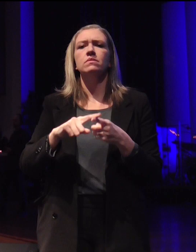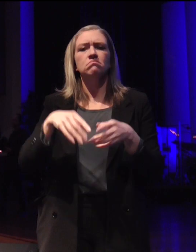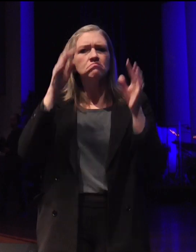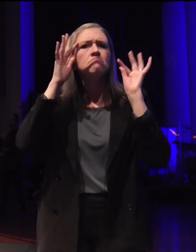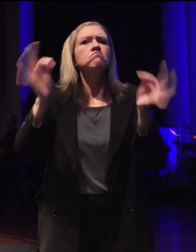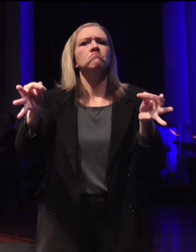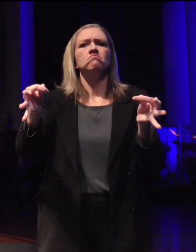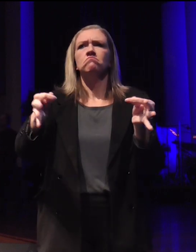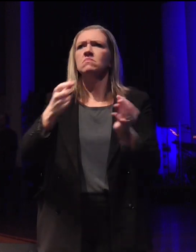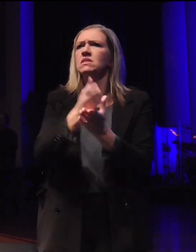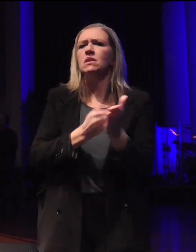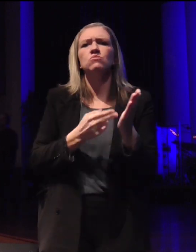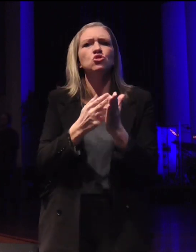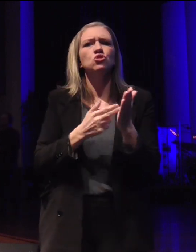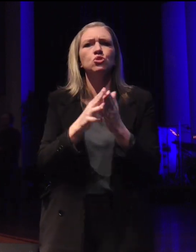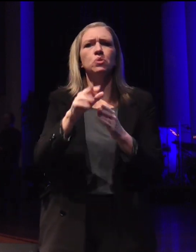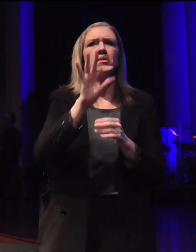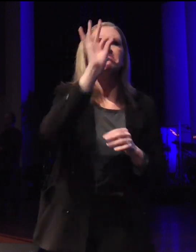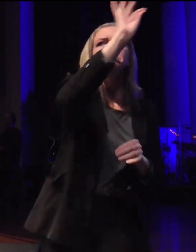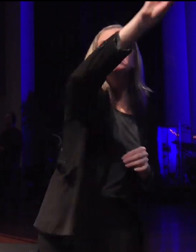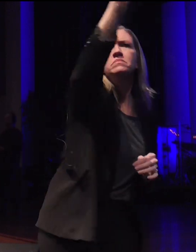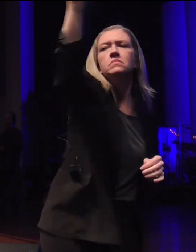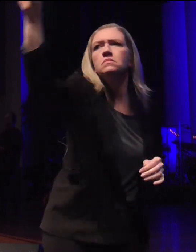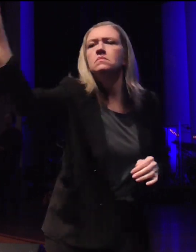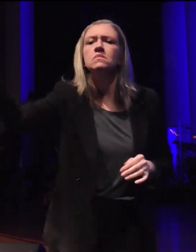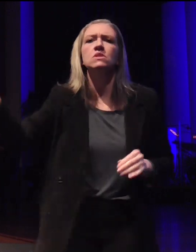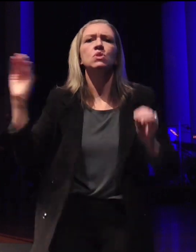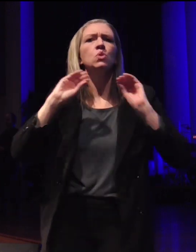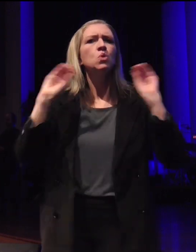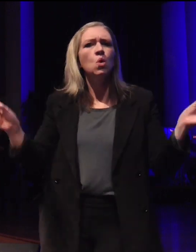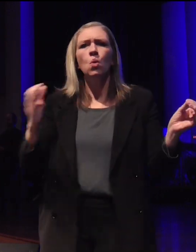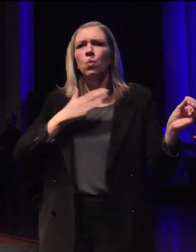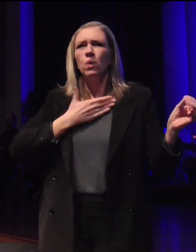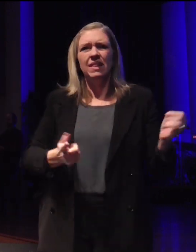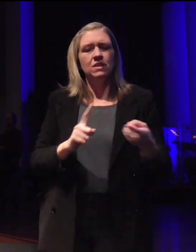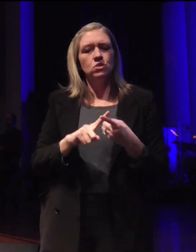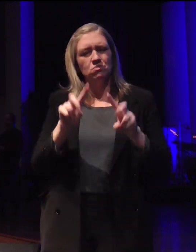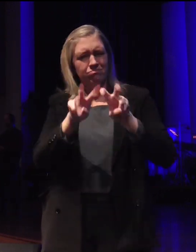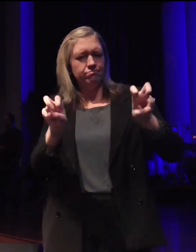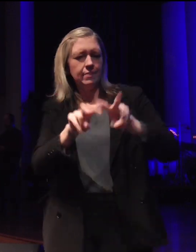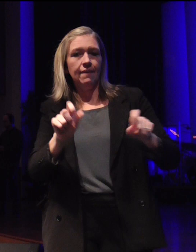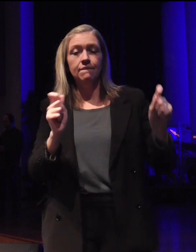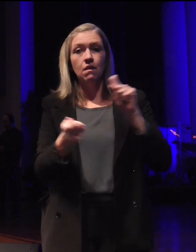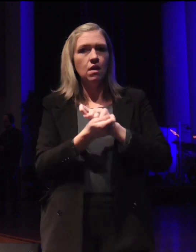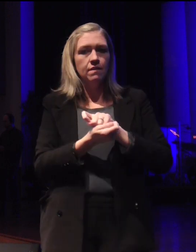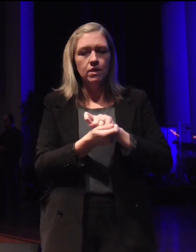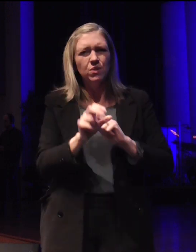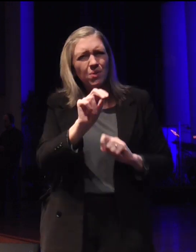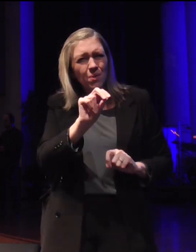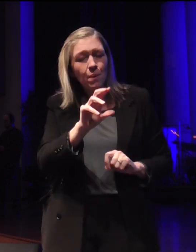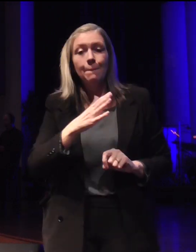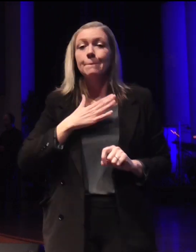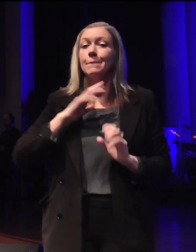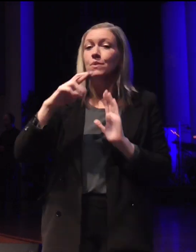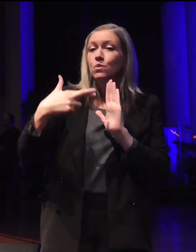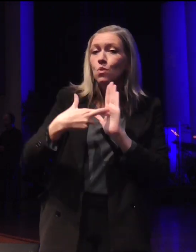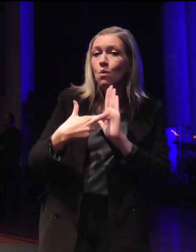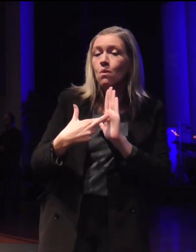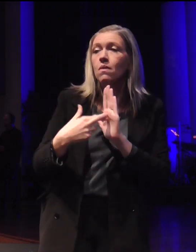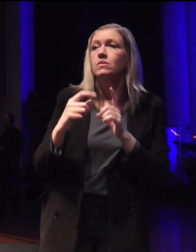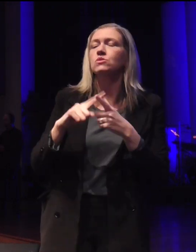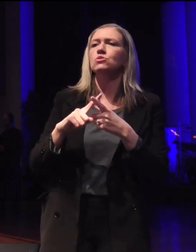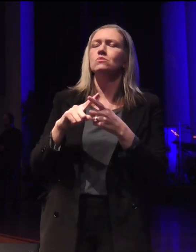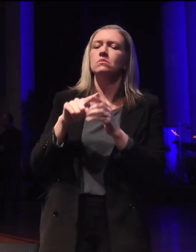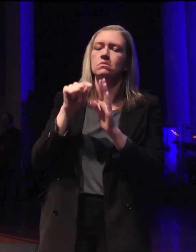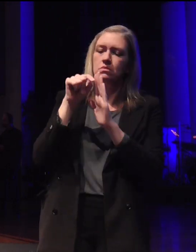fundamental truth that I peddle to people without any willingness to look at it and evolve it. My role is to continually